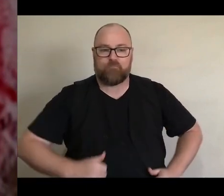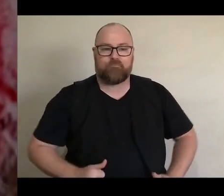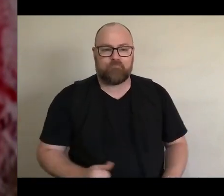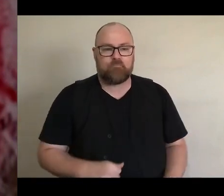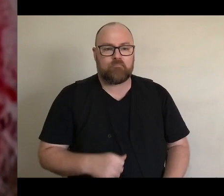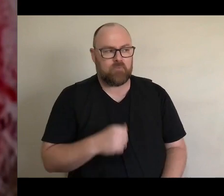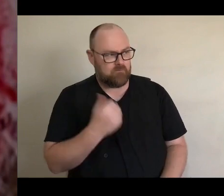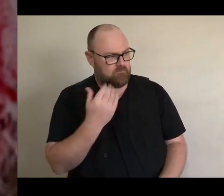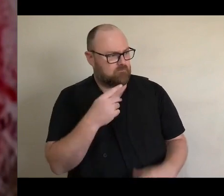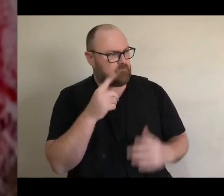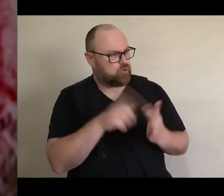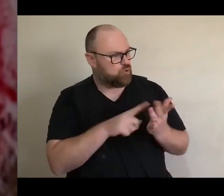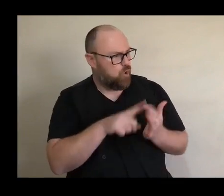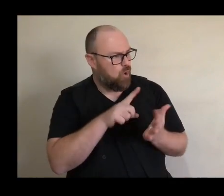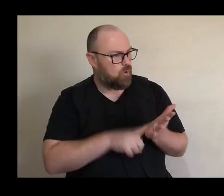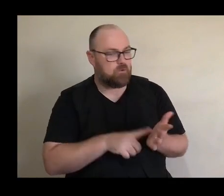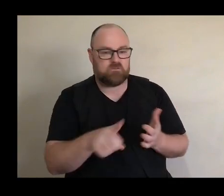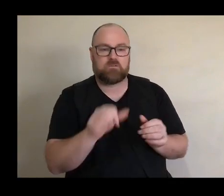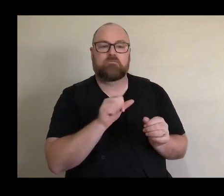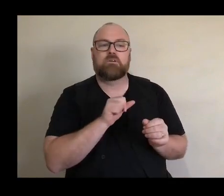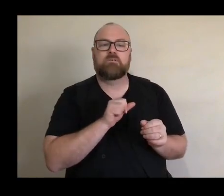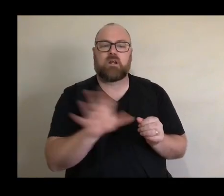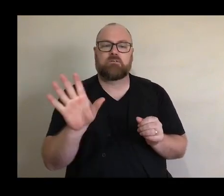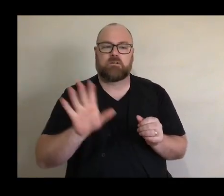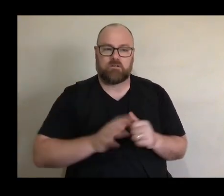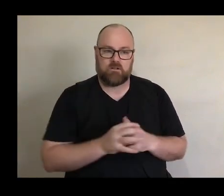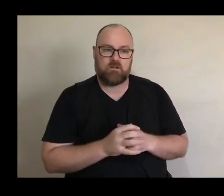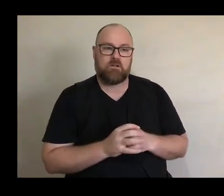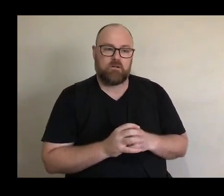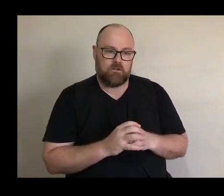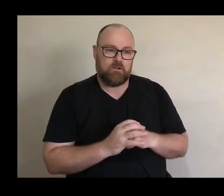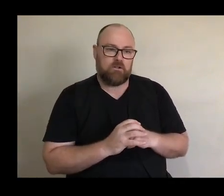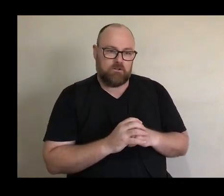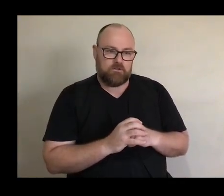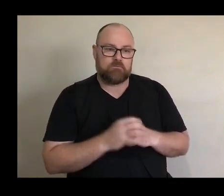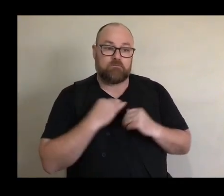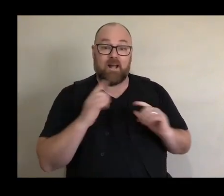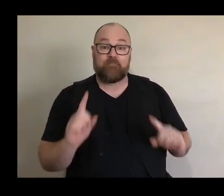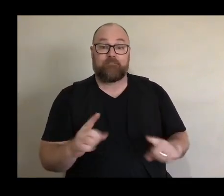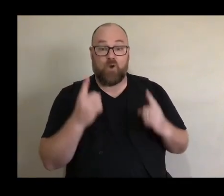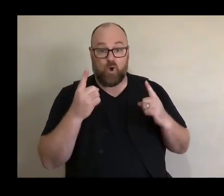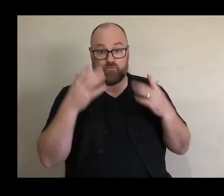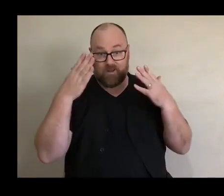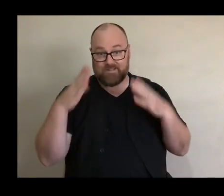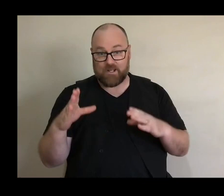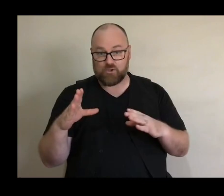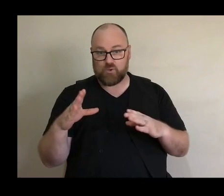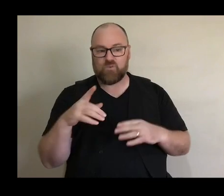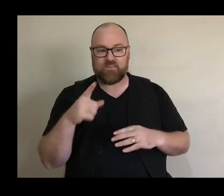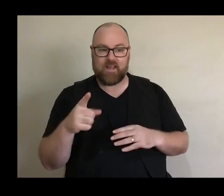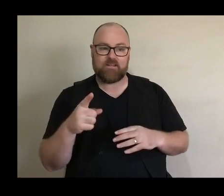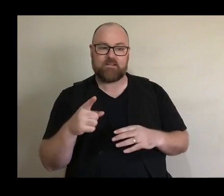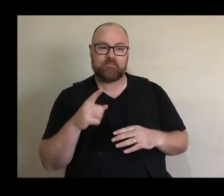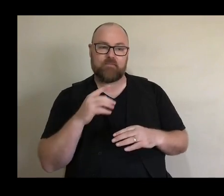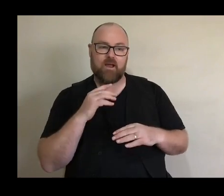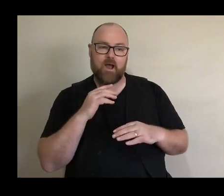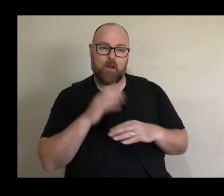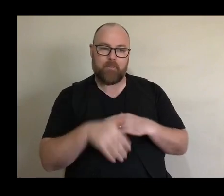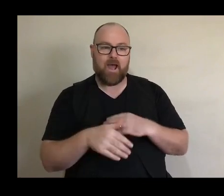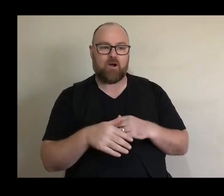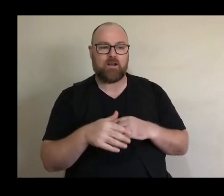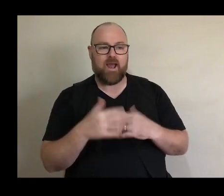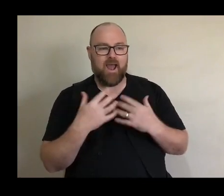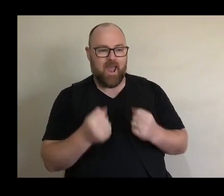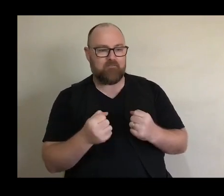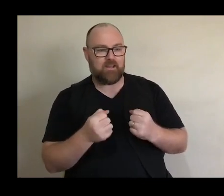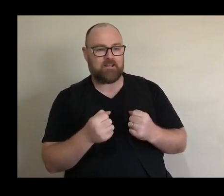Yep. And that was fantastic because like our first residential is about making those deep connections on